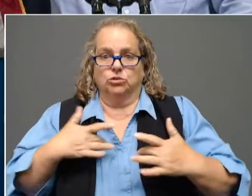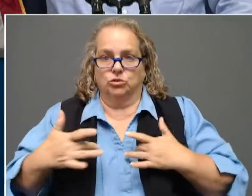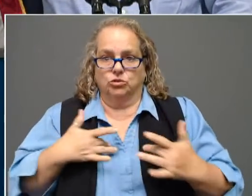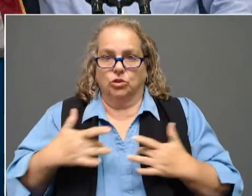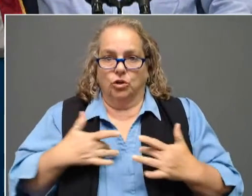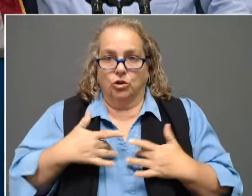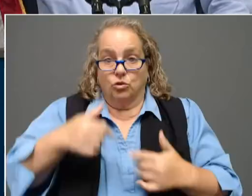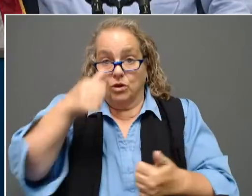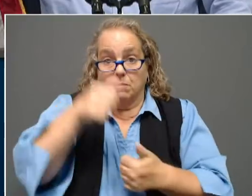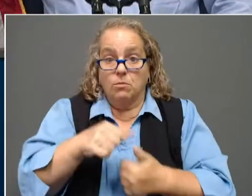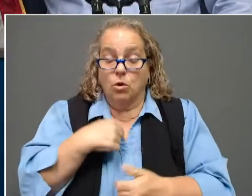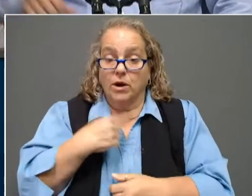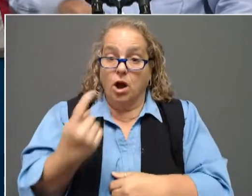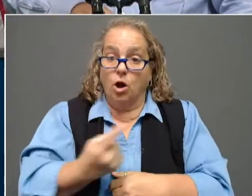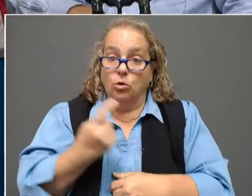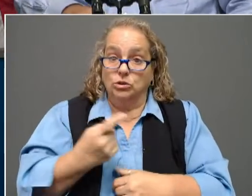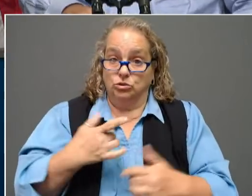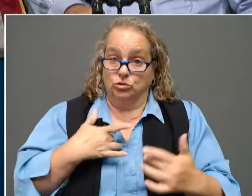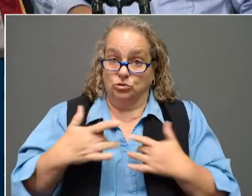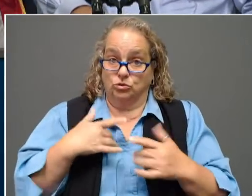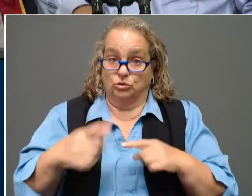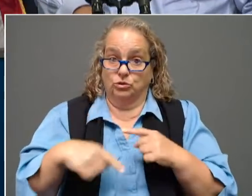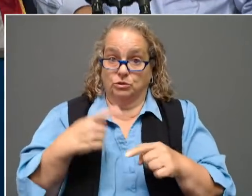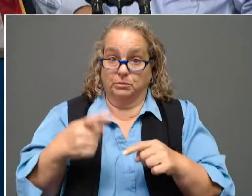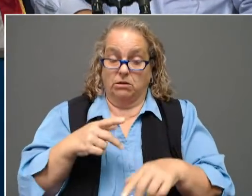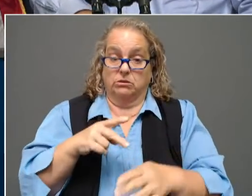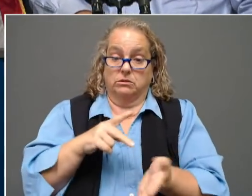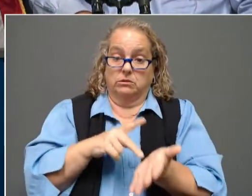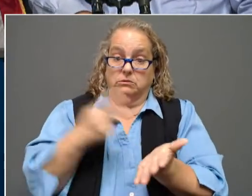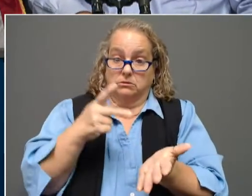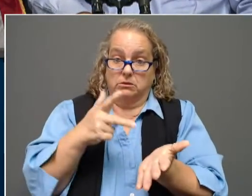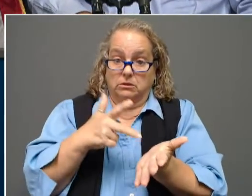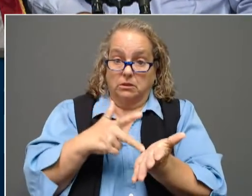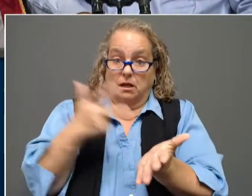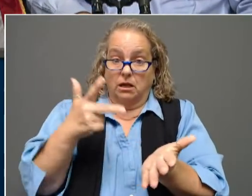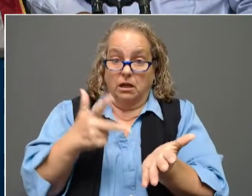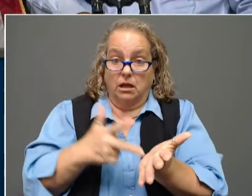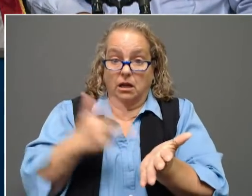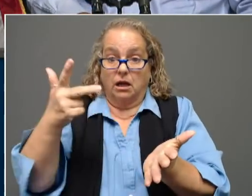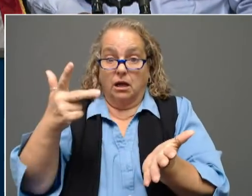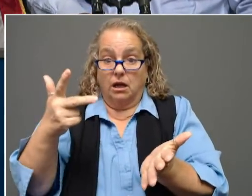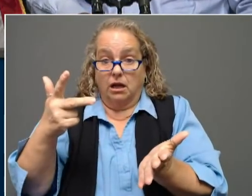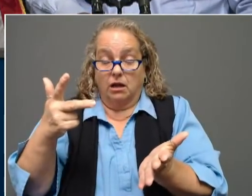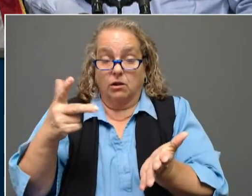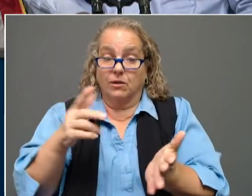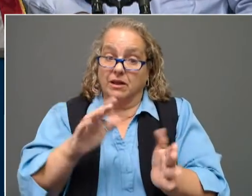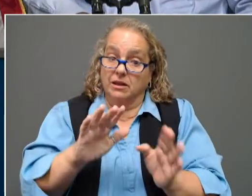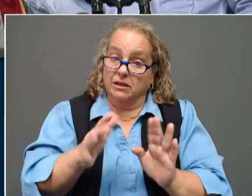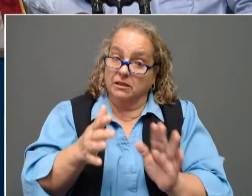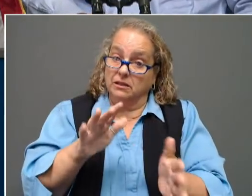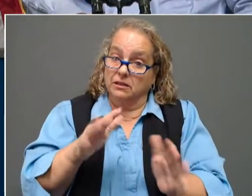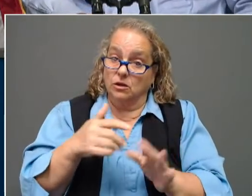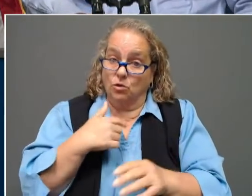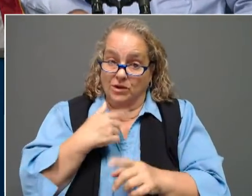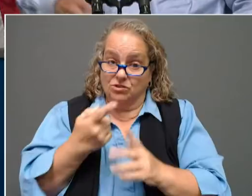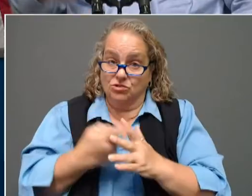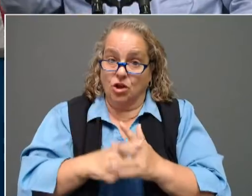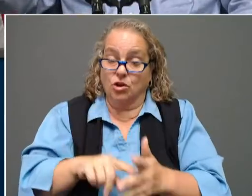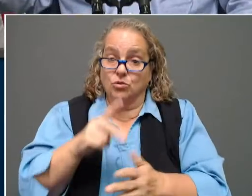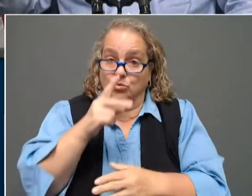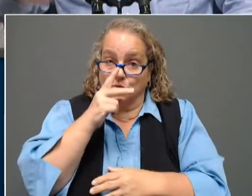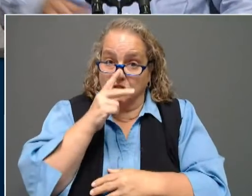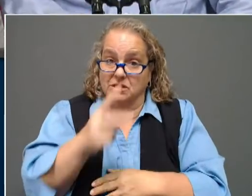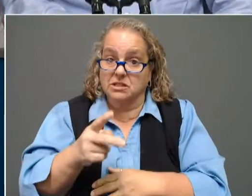about an exponential increase? We are not there yet, but we are seeing